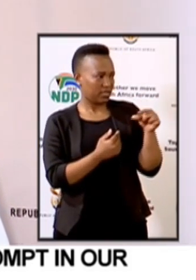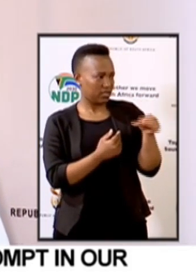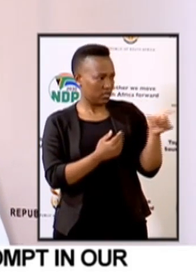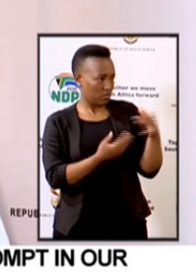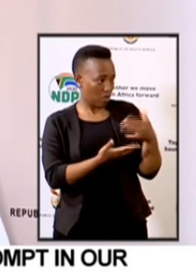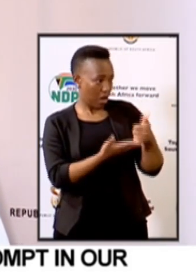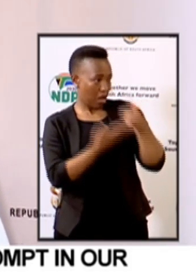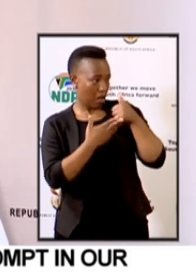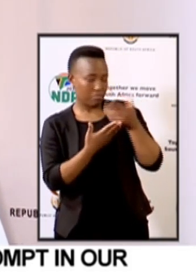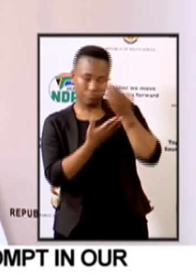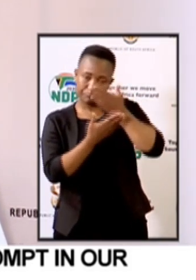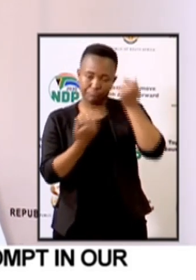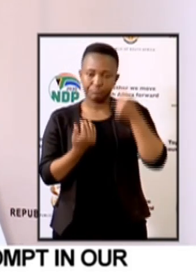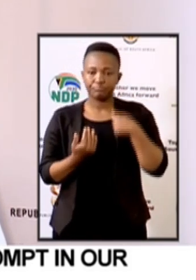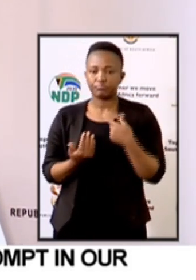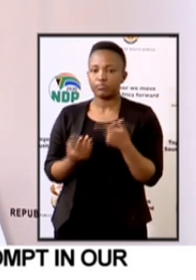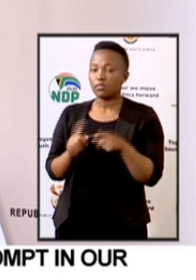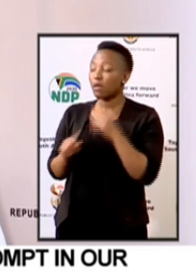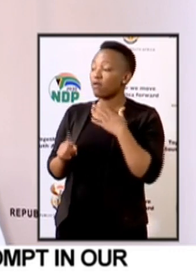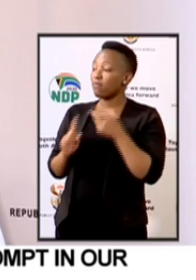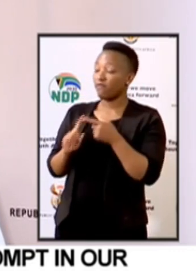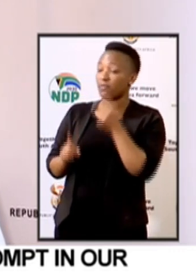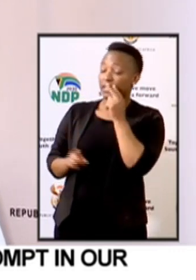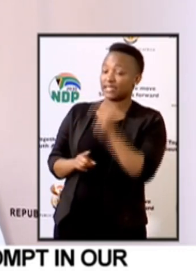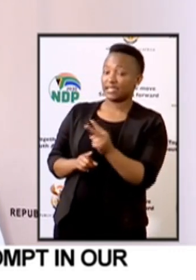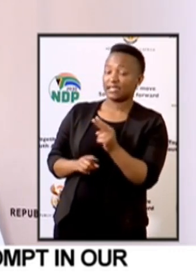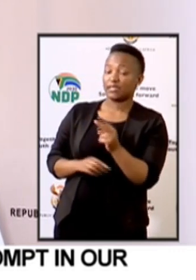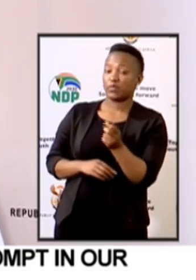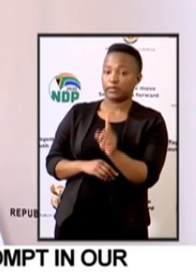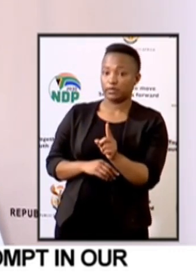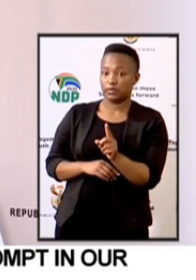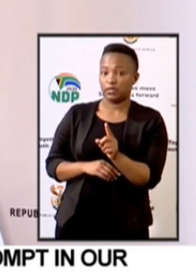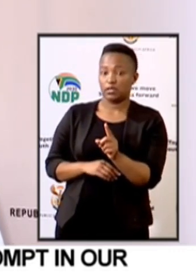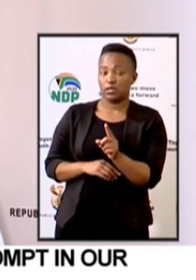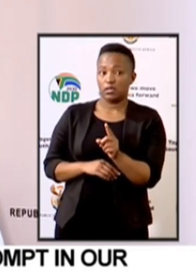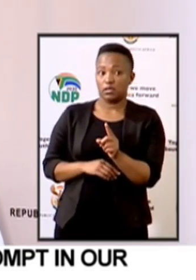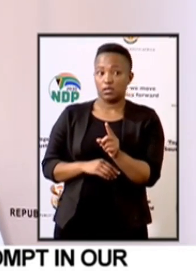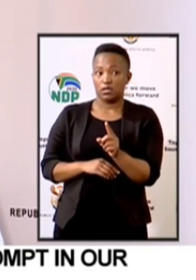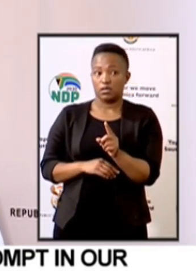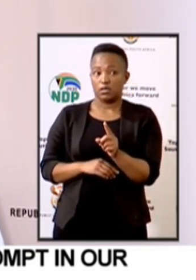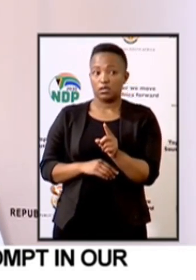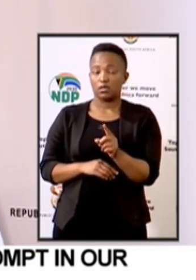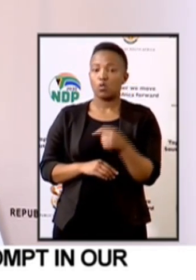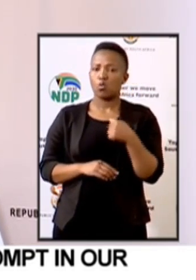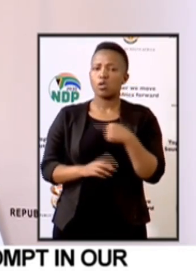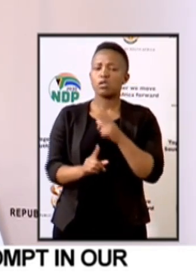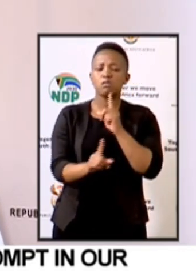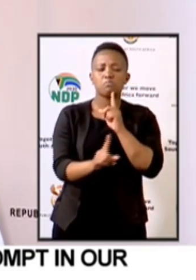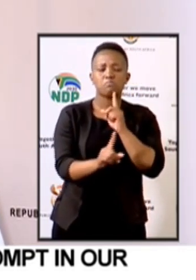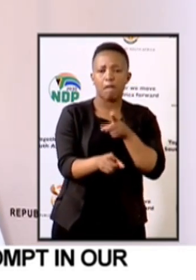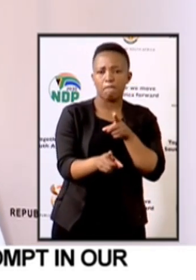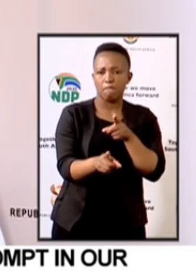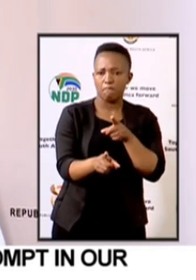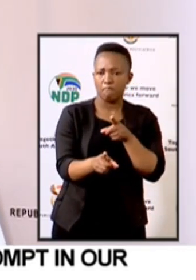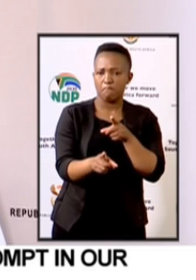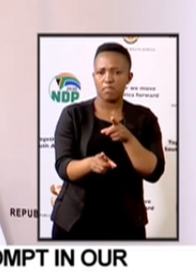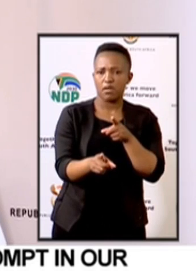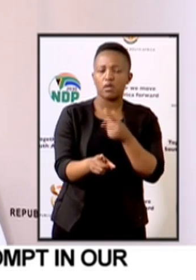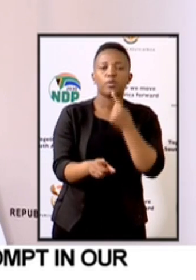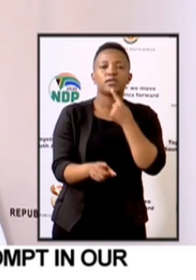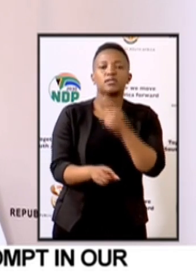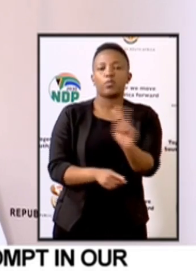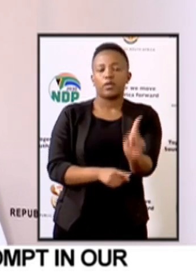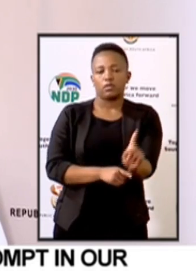on that, but from where I sit, all I know is we issued a directive that say